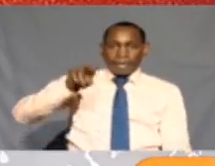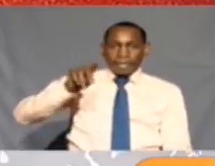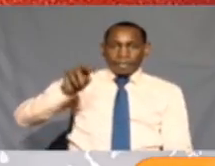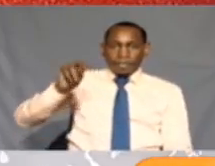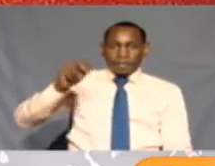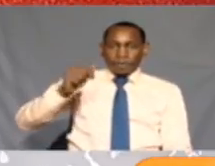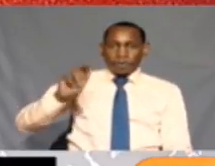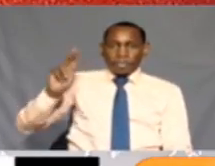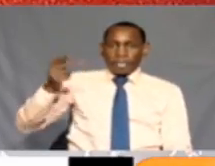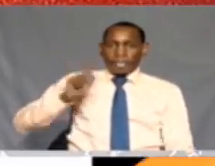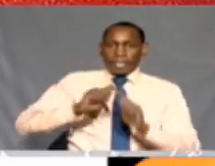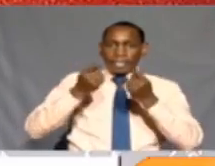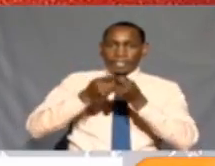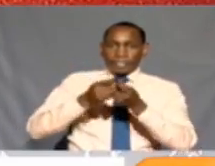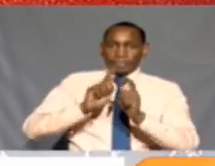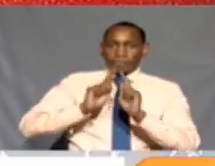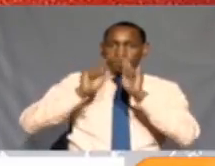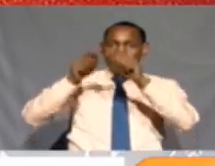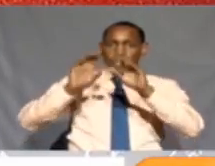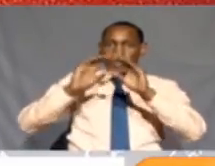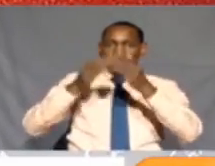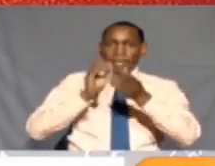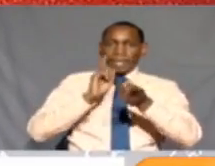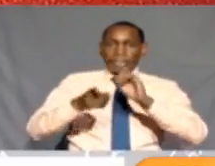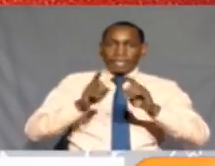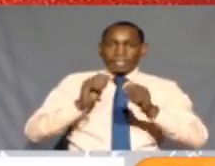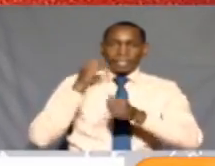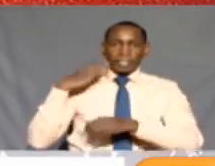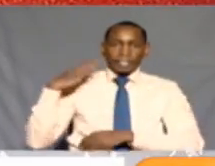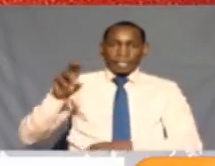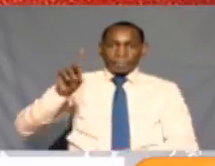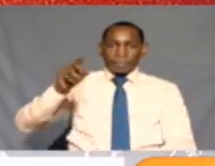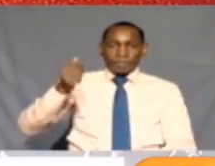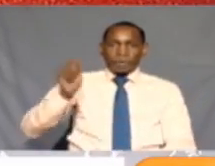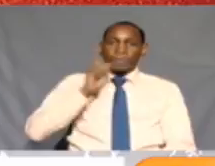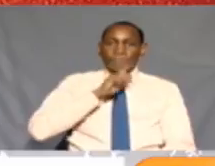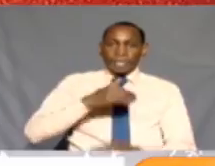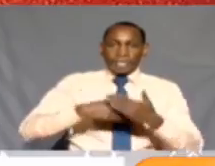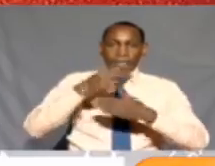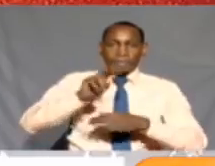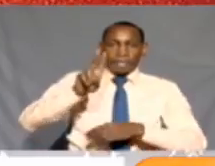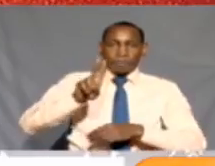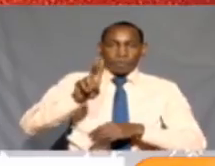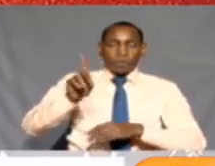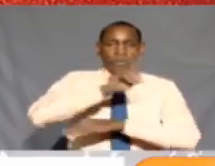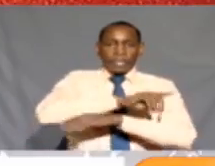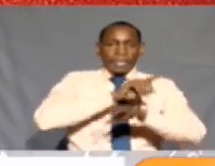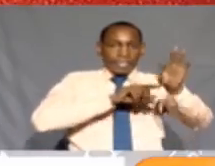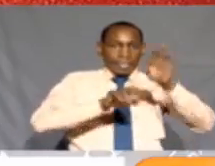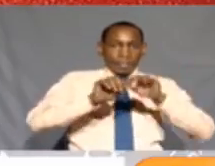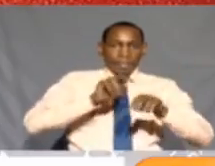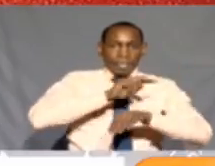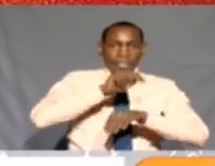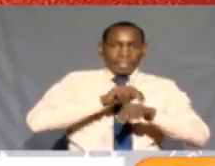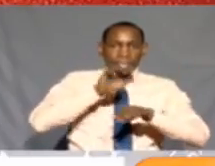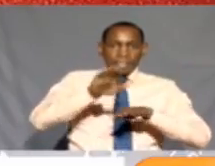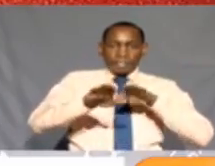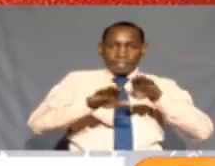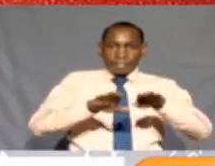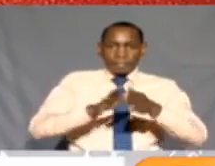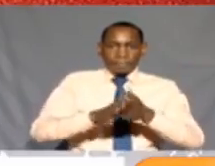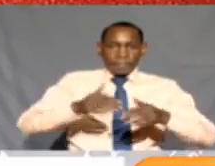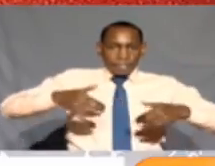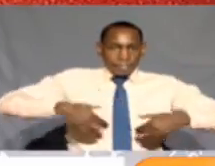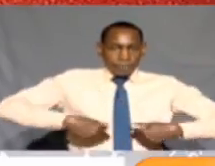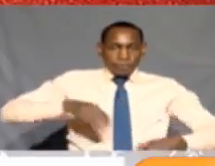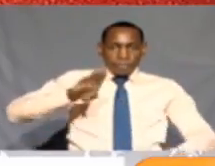The Kenya team heading for the World Athletics Championships in Doha is now complete after a two-day trial at the Nyayo National Stadium. Youngsters Leonard,